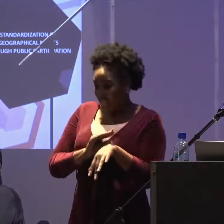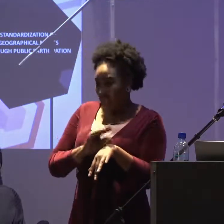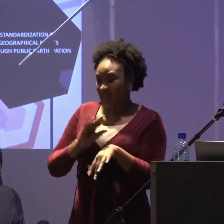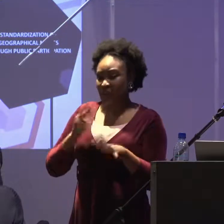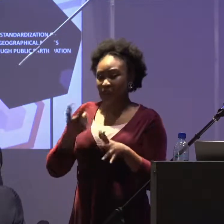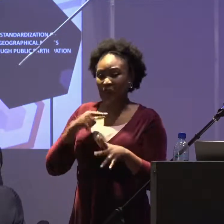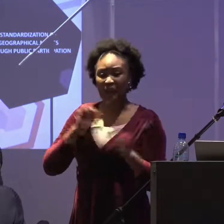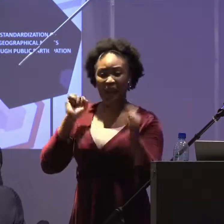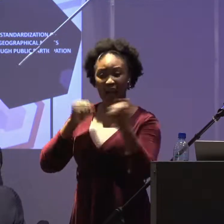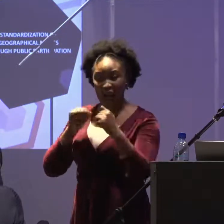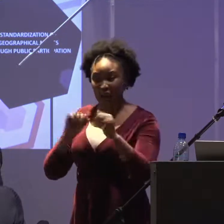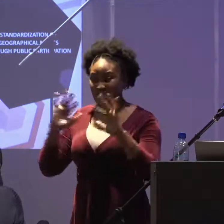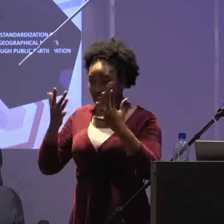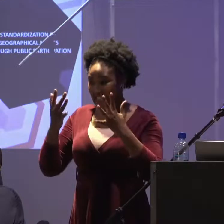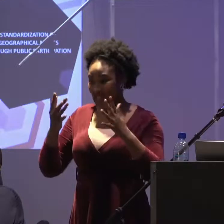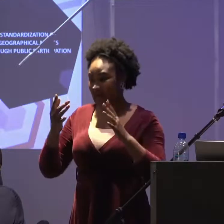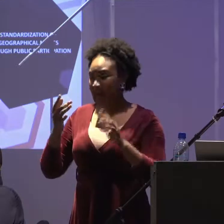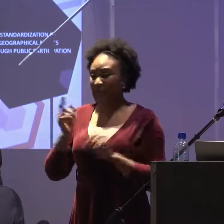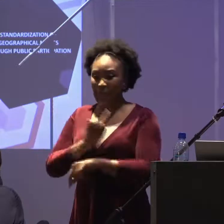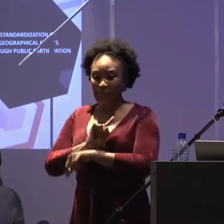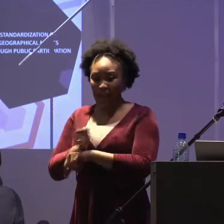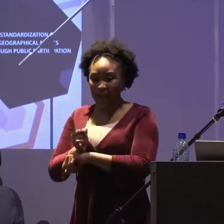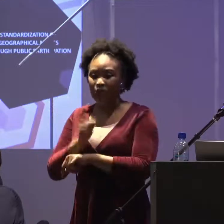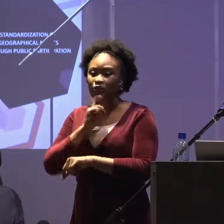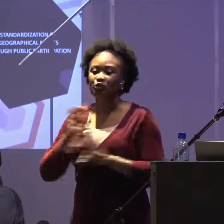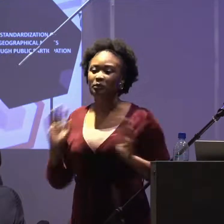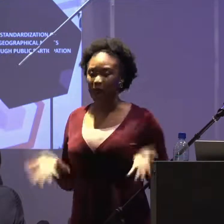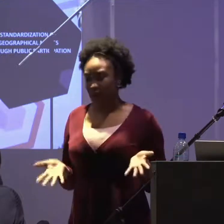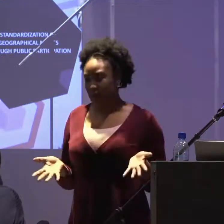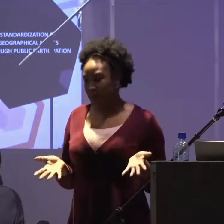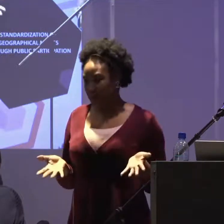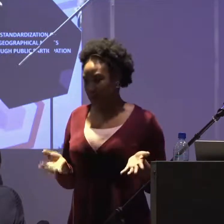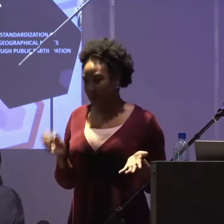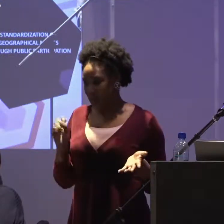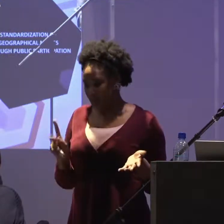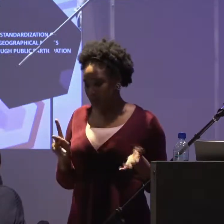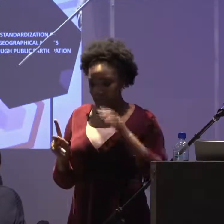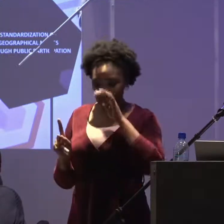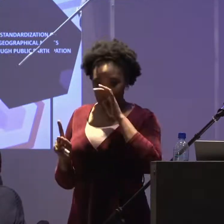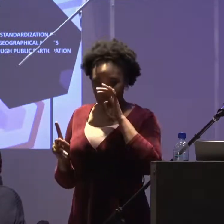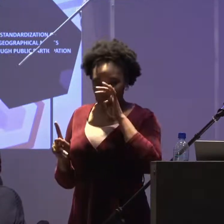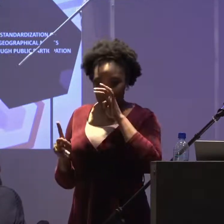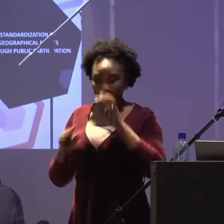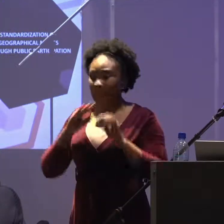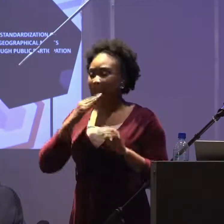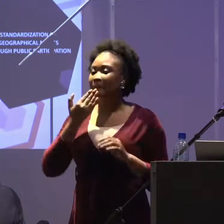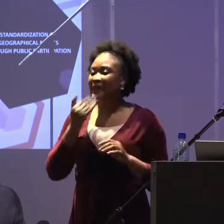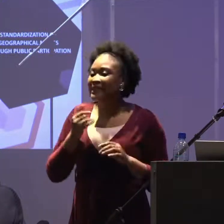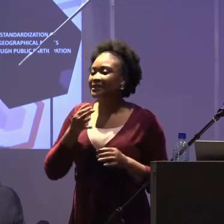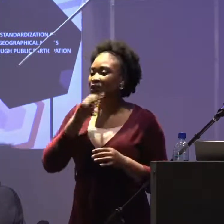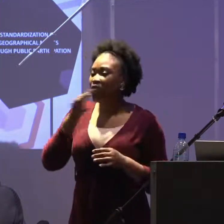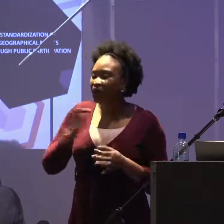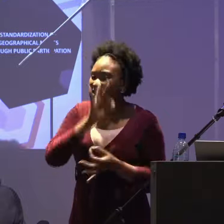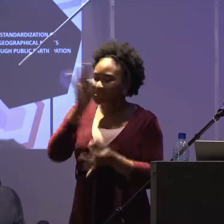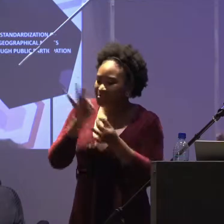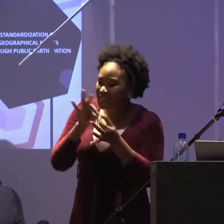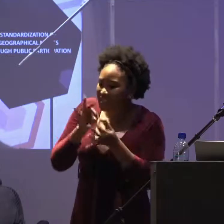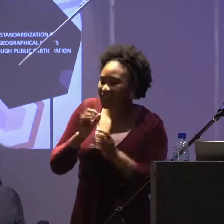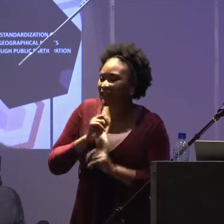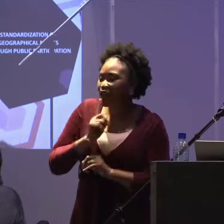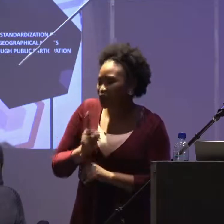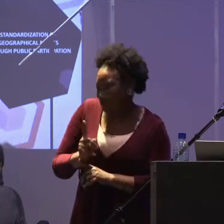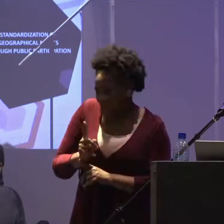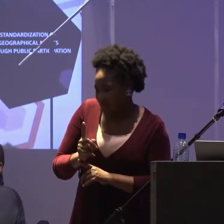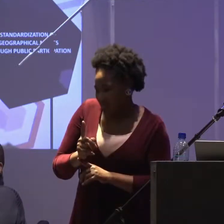minutes, not more than that. So in other words, please ask specific answers, and then you'll